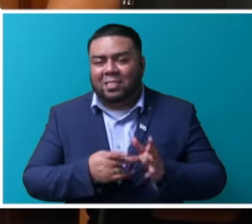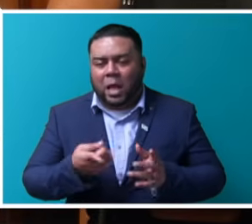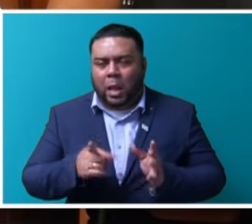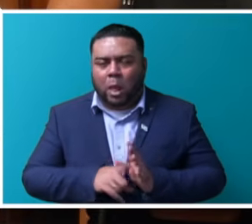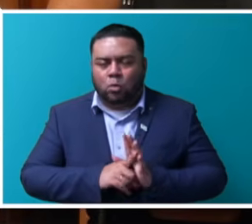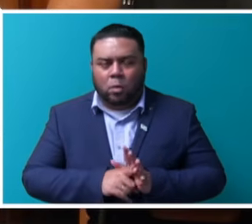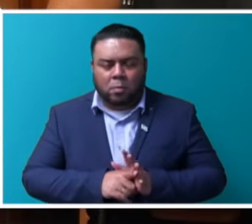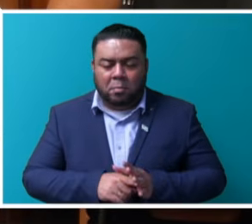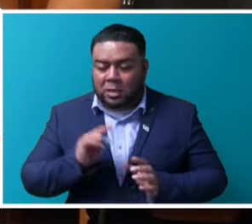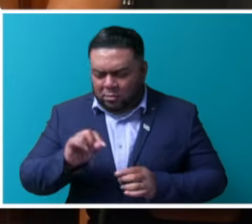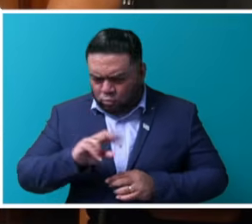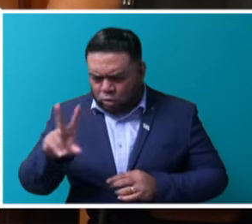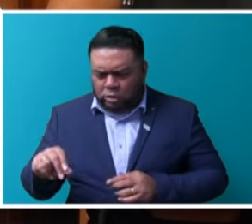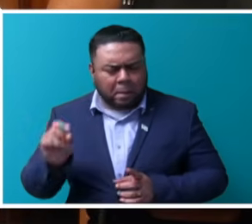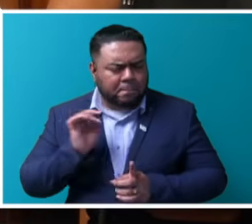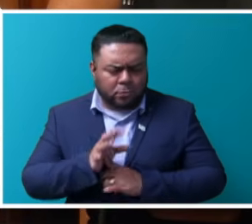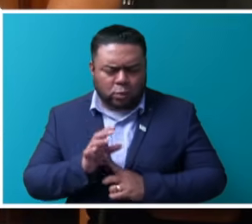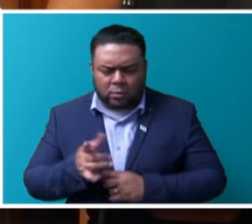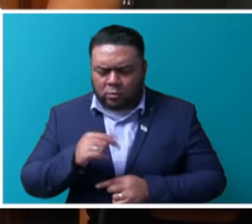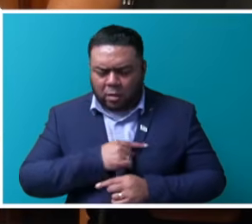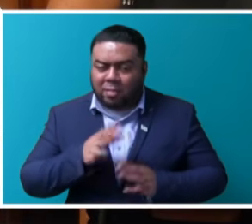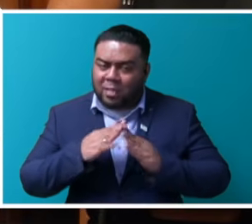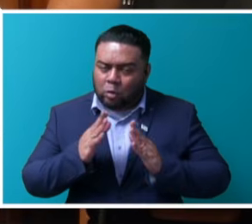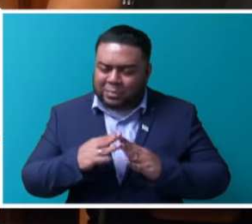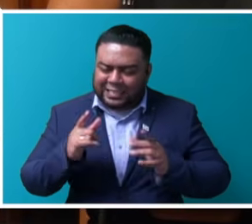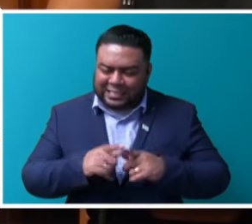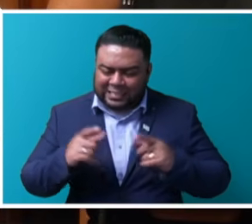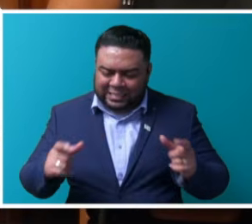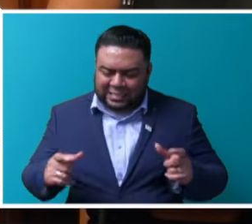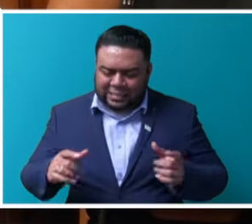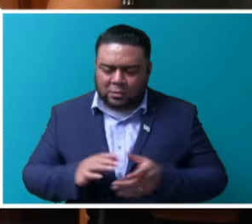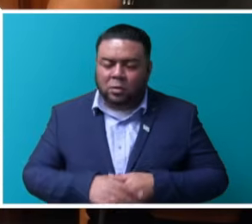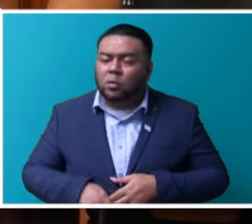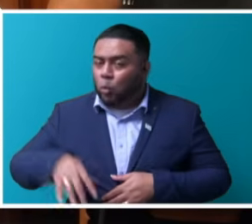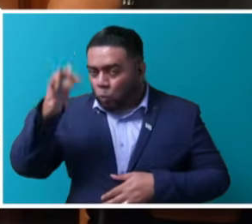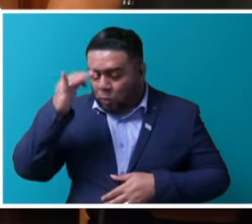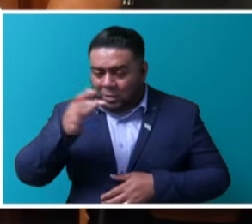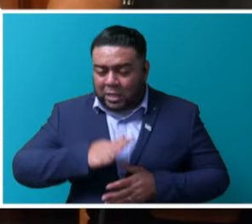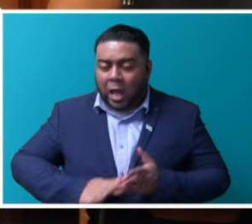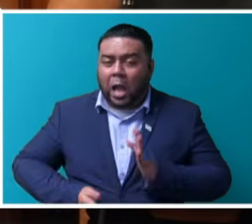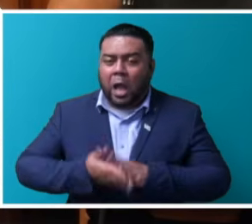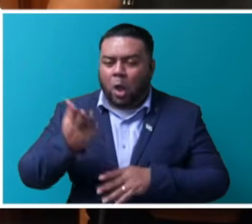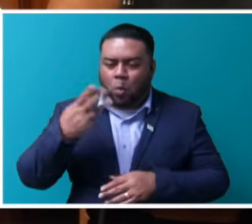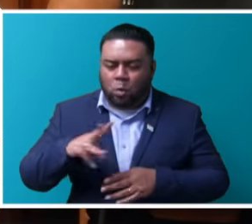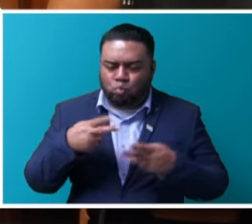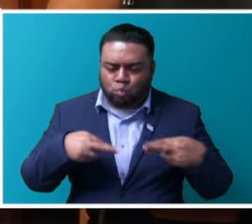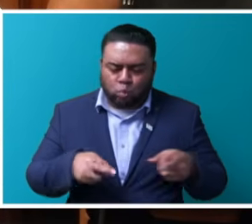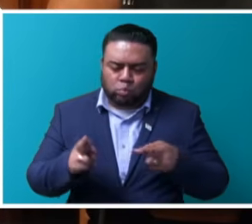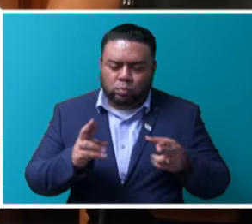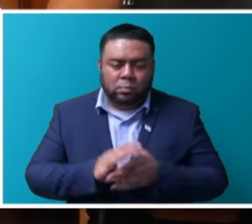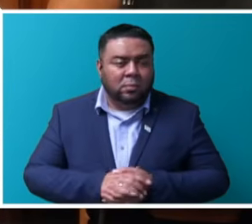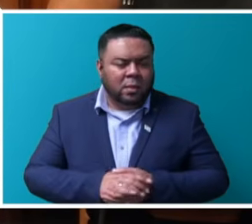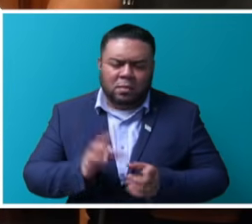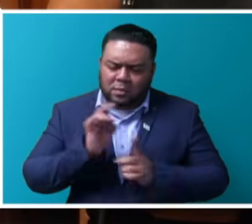These bridges are critical assets that connect our major towns and cities along the Queen's Highway. As part of this project, we are ensuring that these bridges